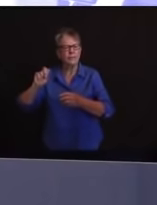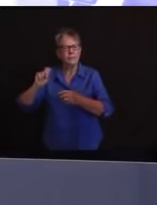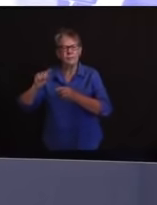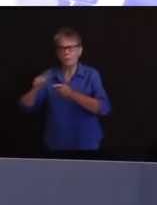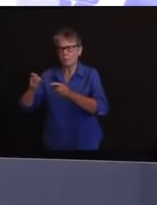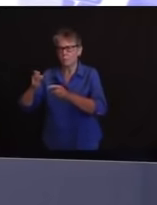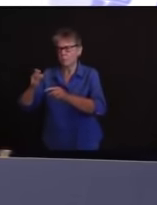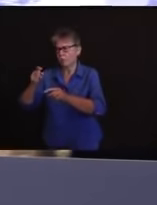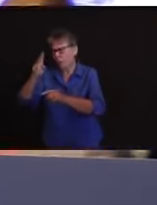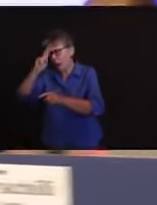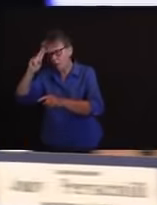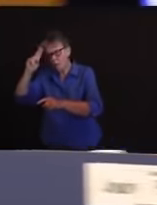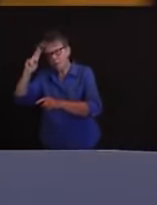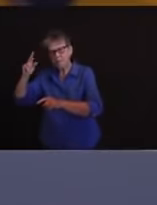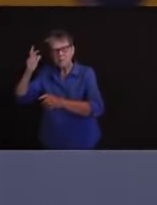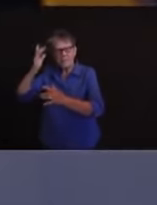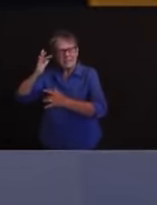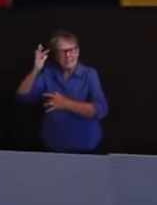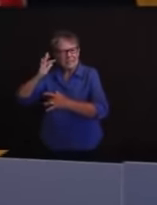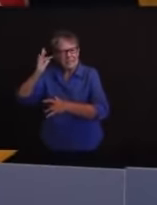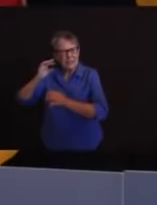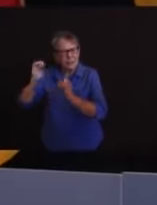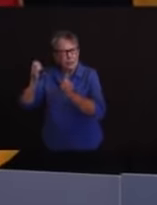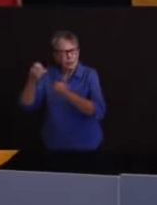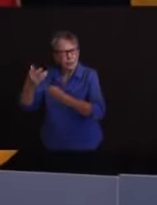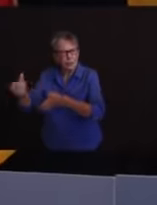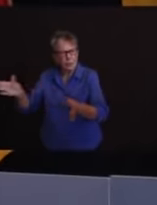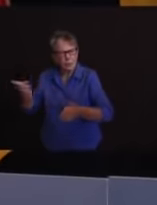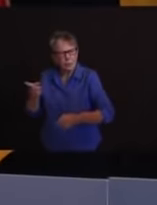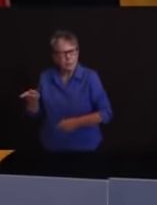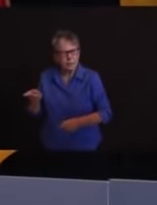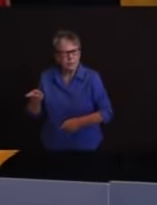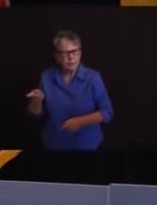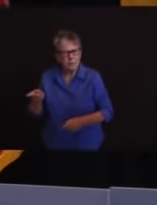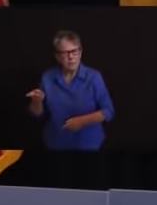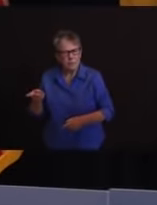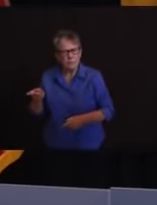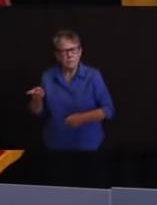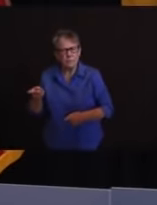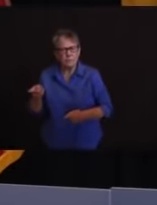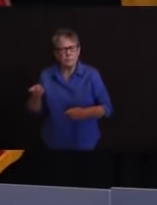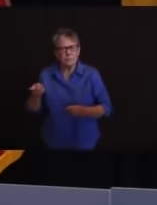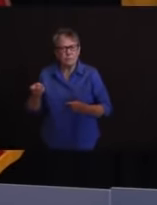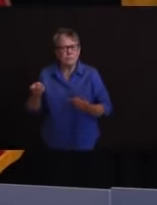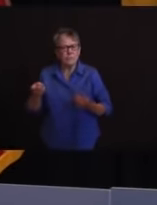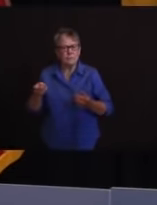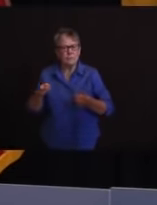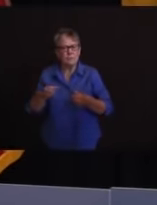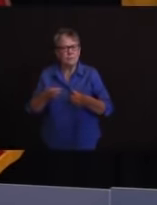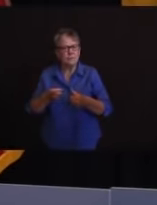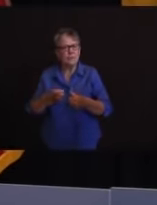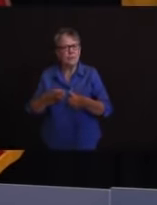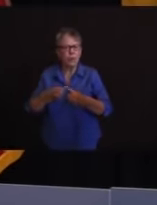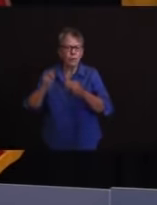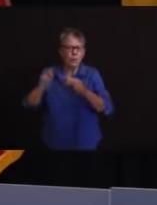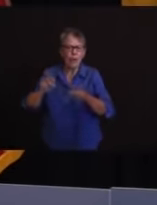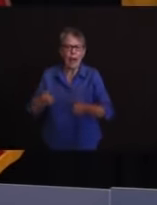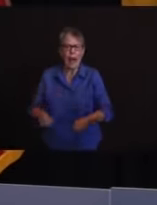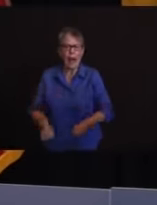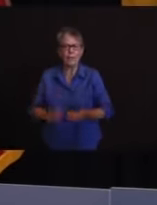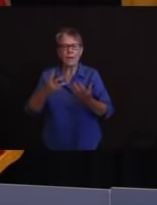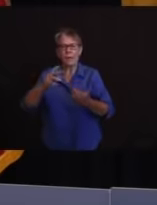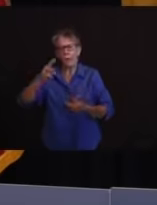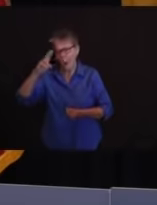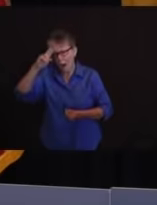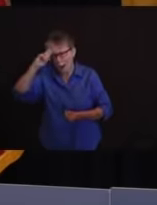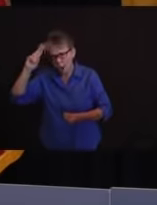that. Right. So as the governor said, the things that we're looking most closely at are things like hospitalizations, the RT, and the spot positivity, but